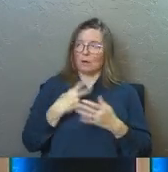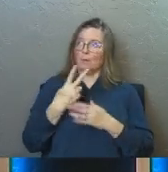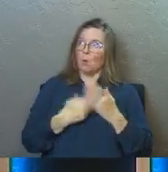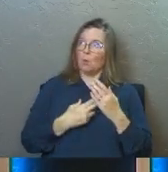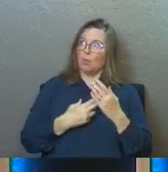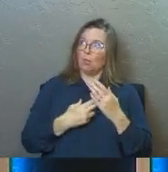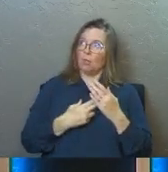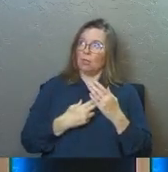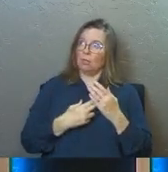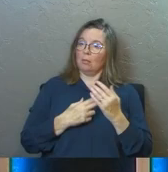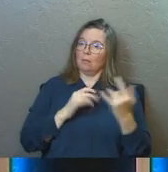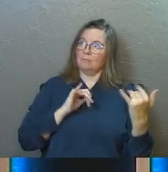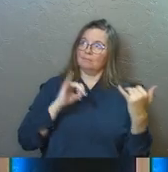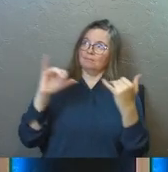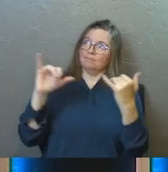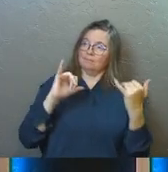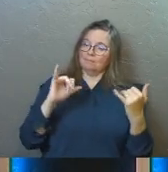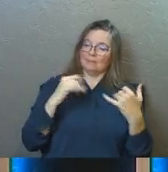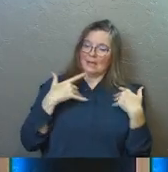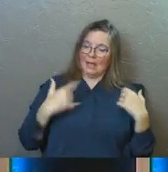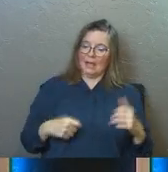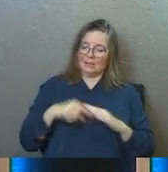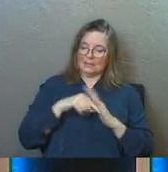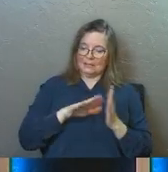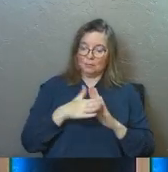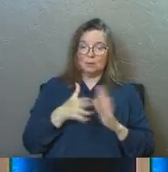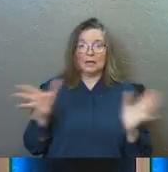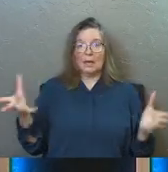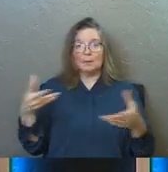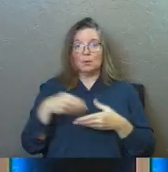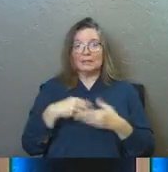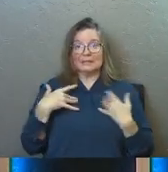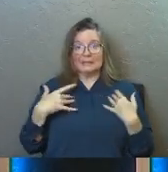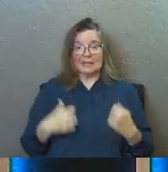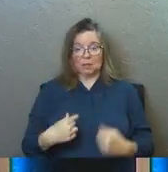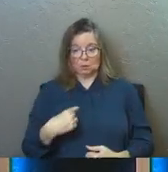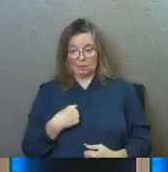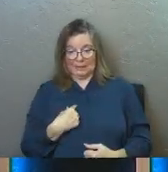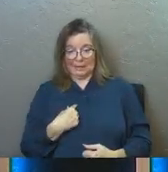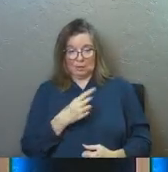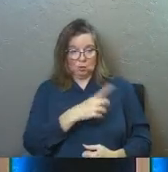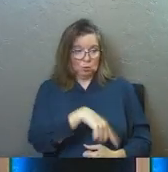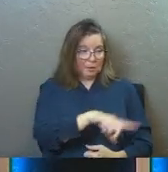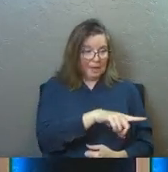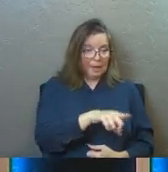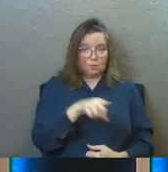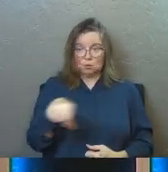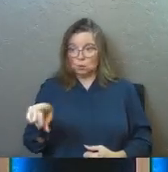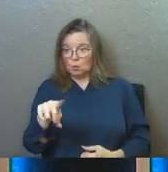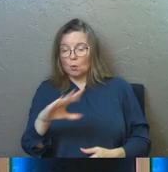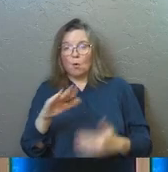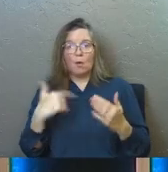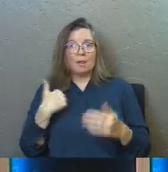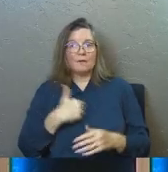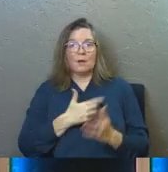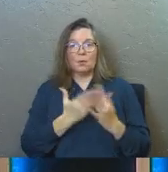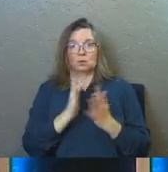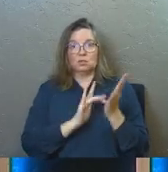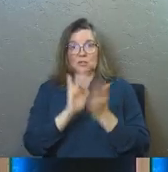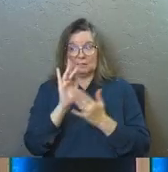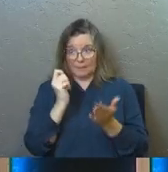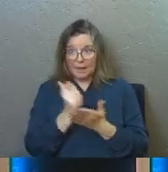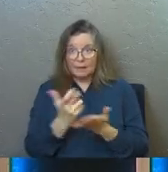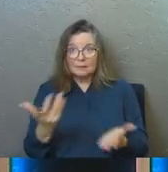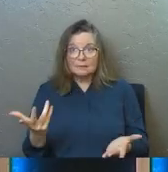us. Healthy, deep community, it brings healing. To me, to them, to you, to all of us through